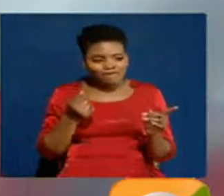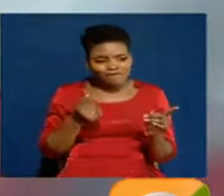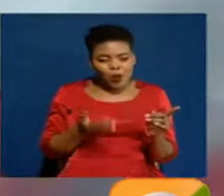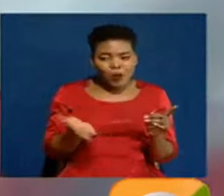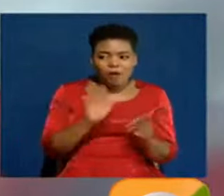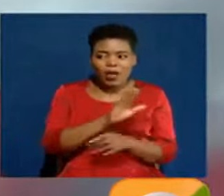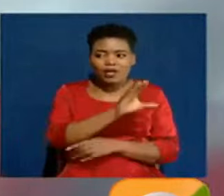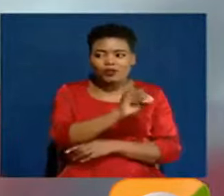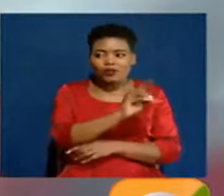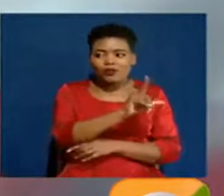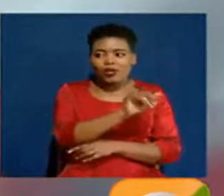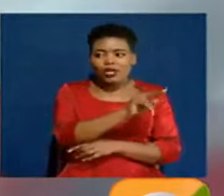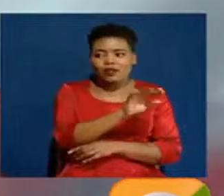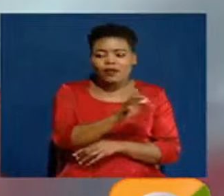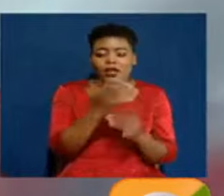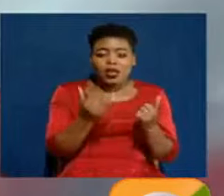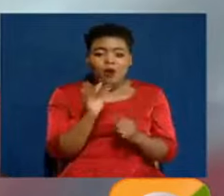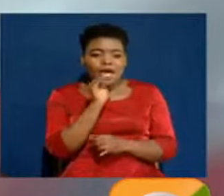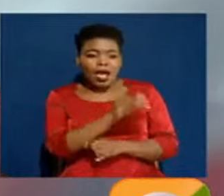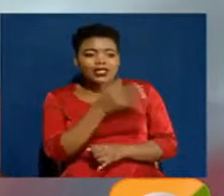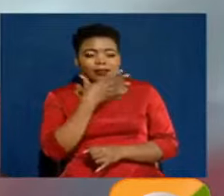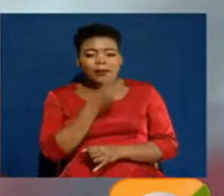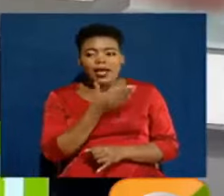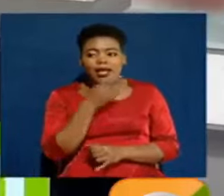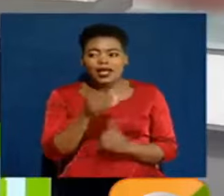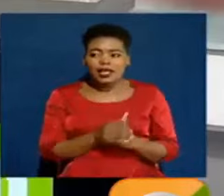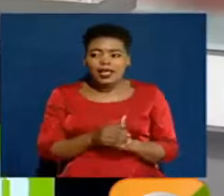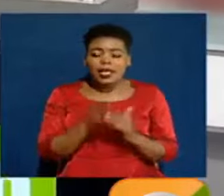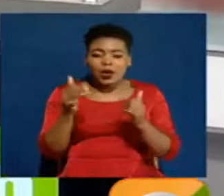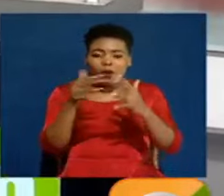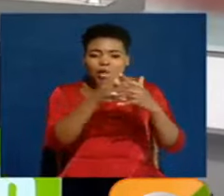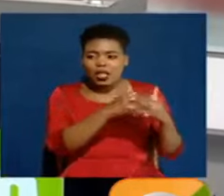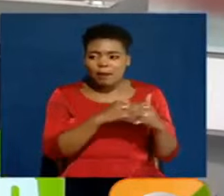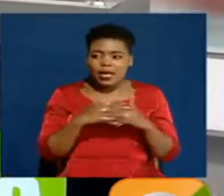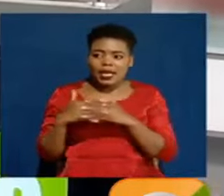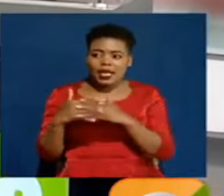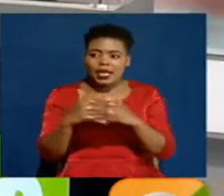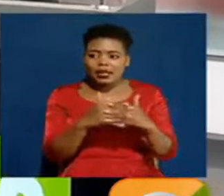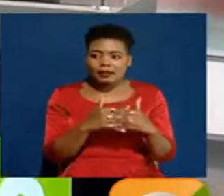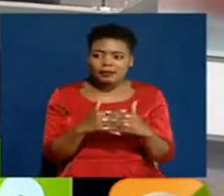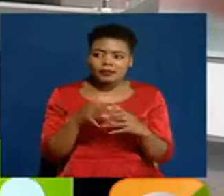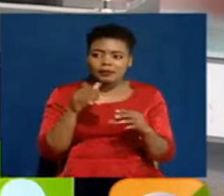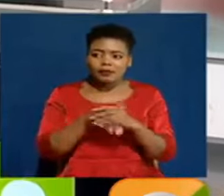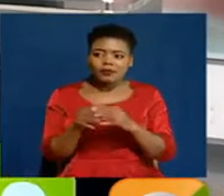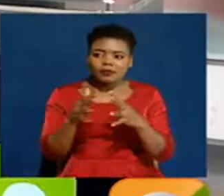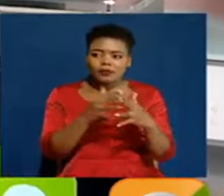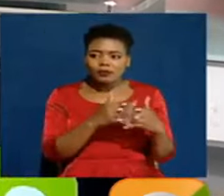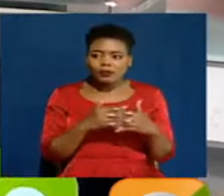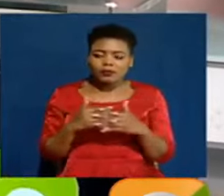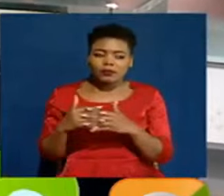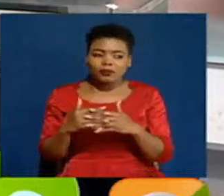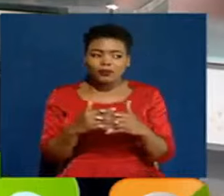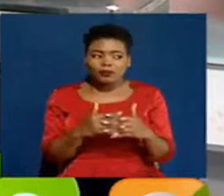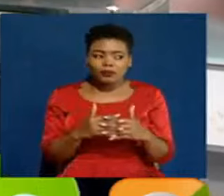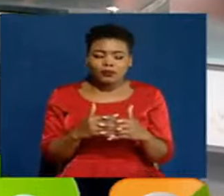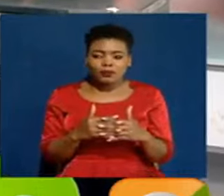mean, the Conservatives and what are they called? Liberals? Progressives? Yeah.